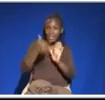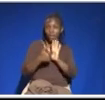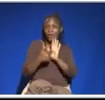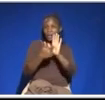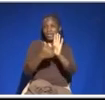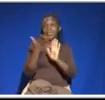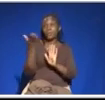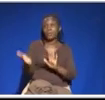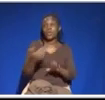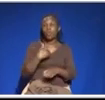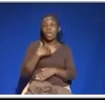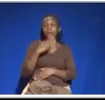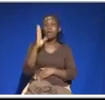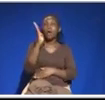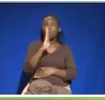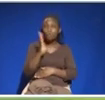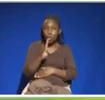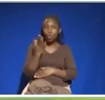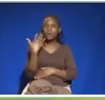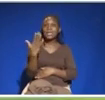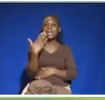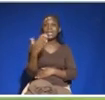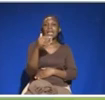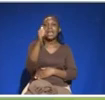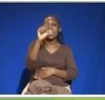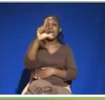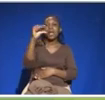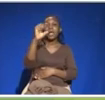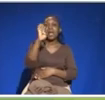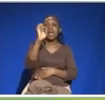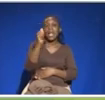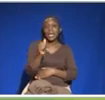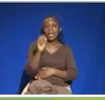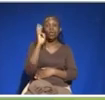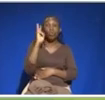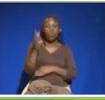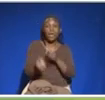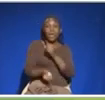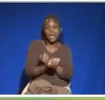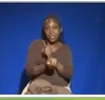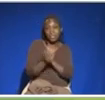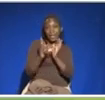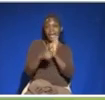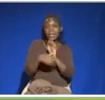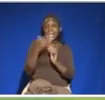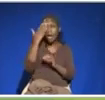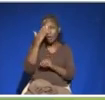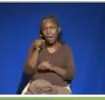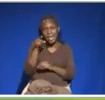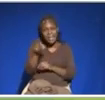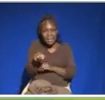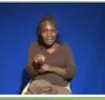is blue-green algae. I will explain why blue-green algae is a